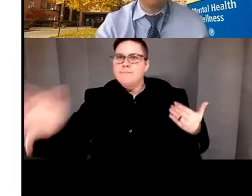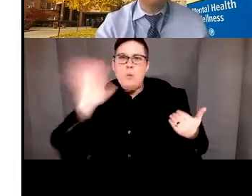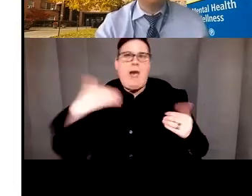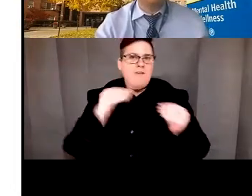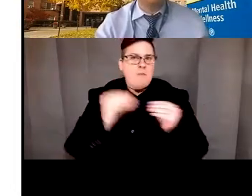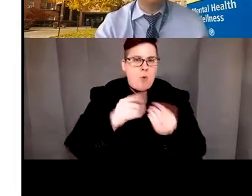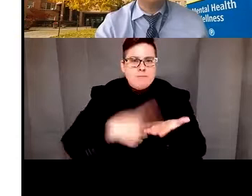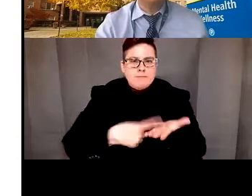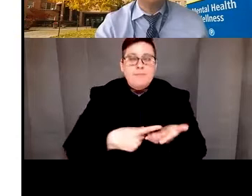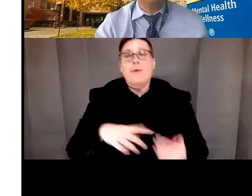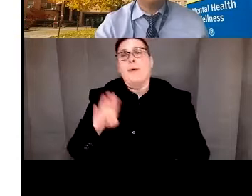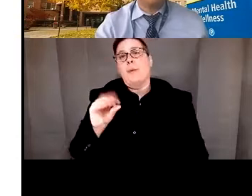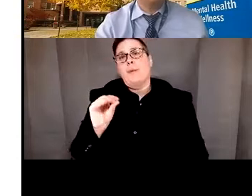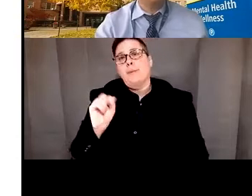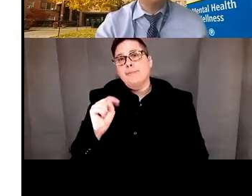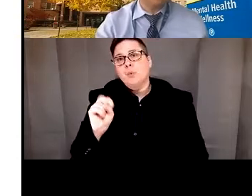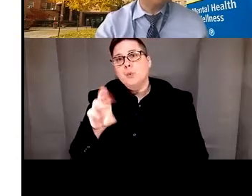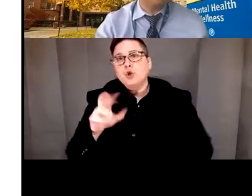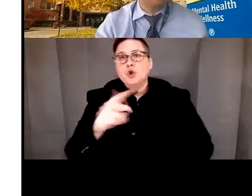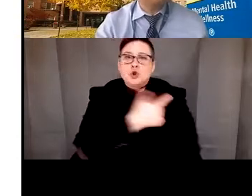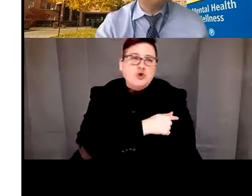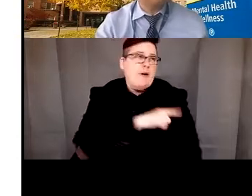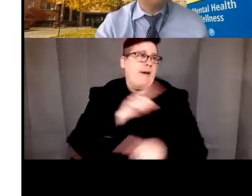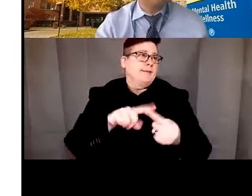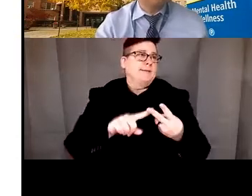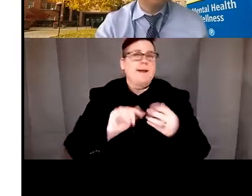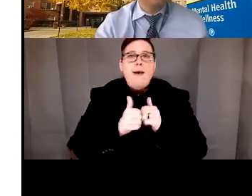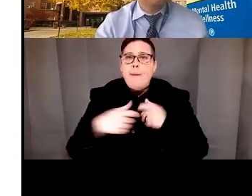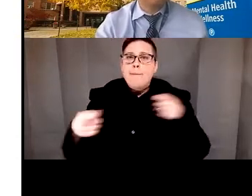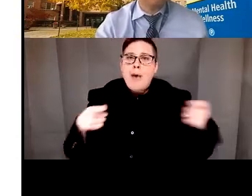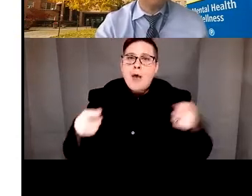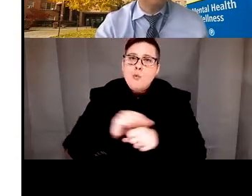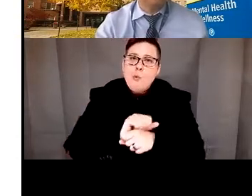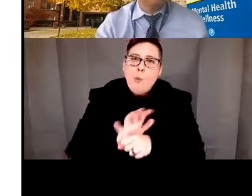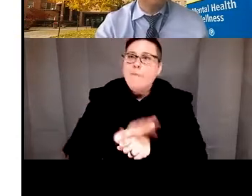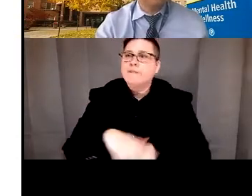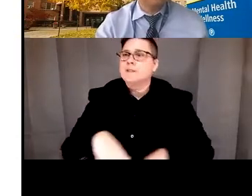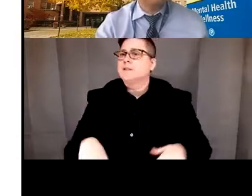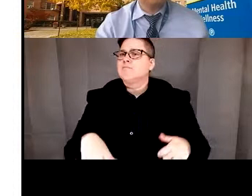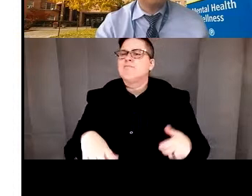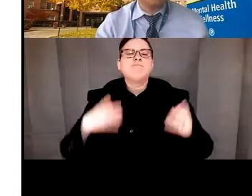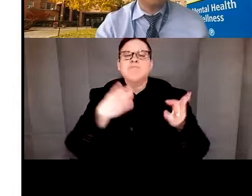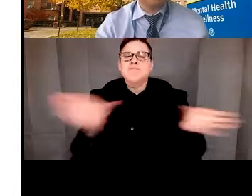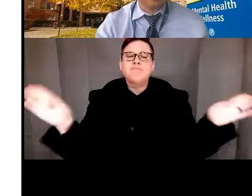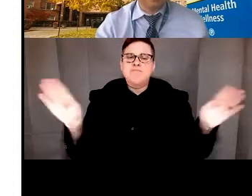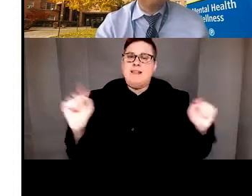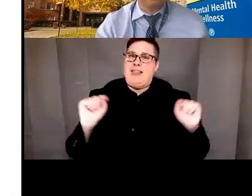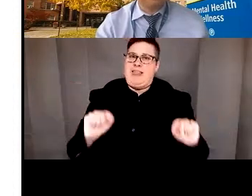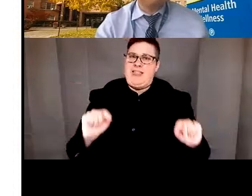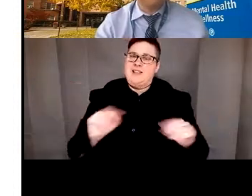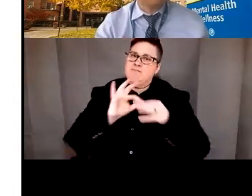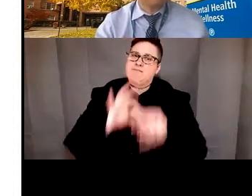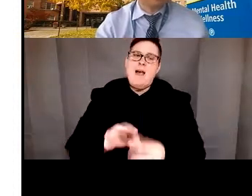about boosters, about how we manage COVID, and overall, this is all about also how